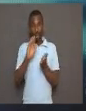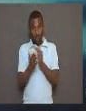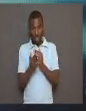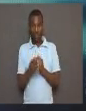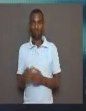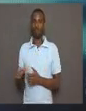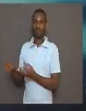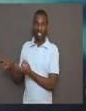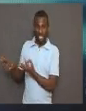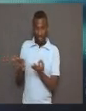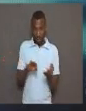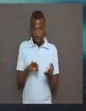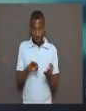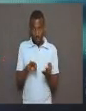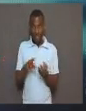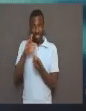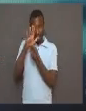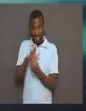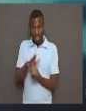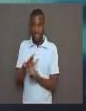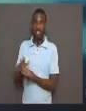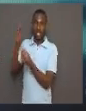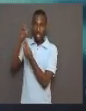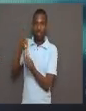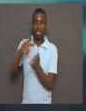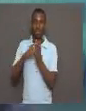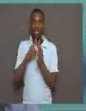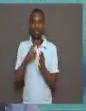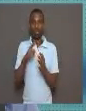the fluid by adding other substance to it.